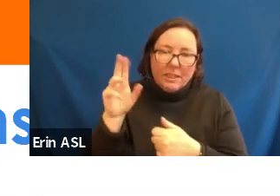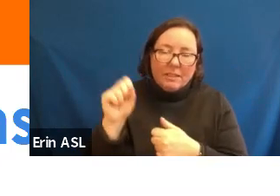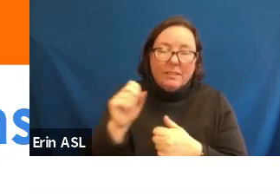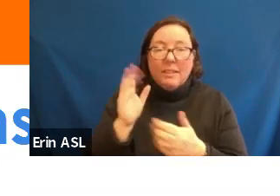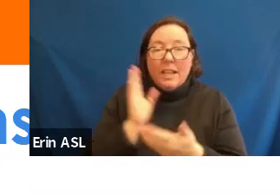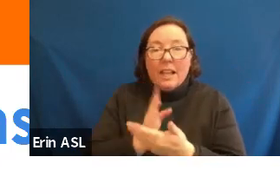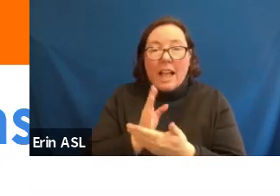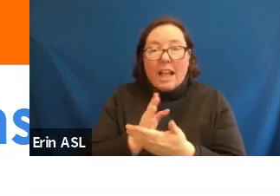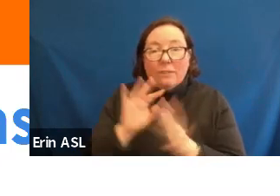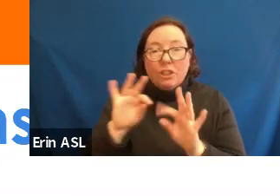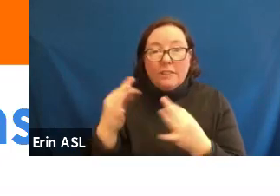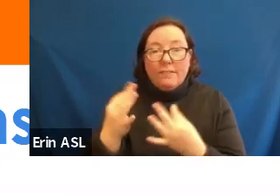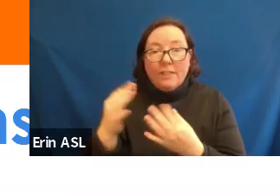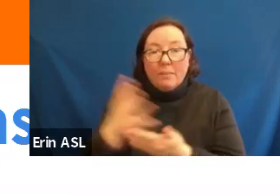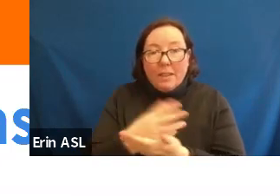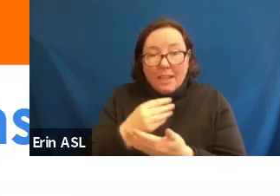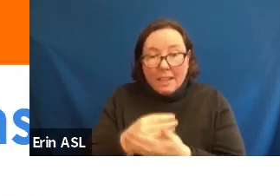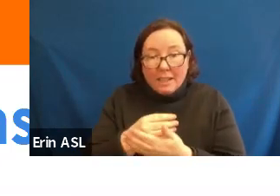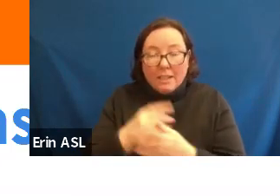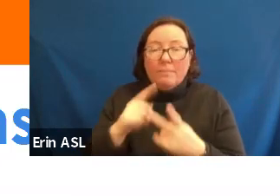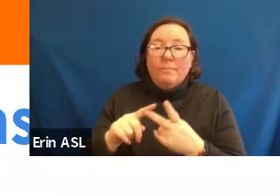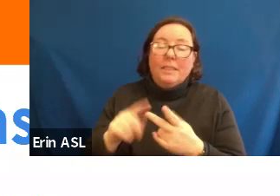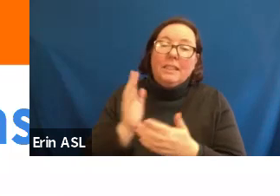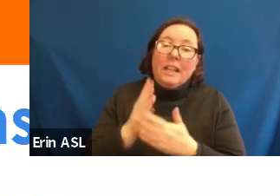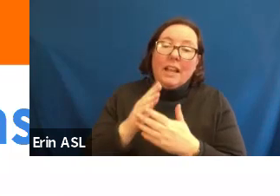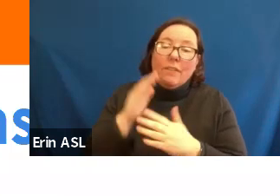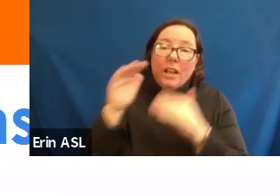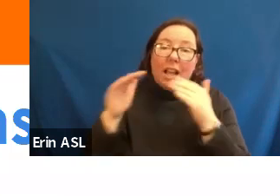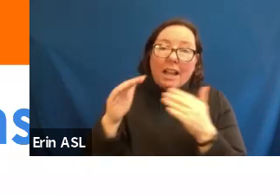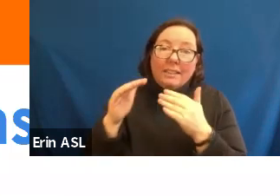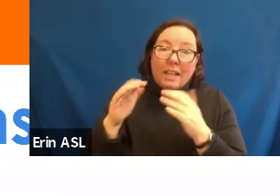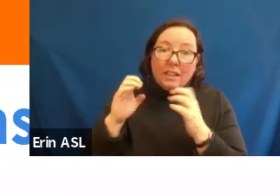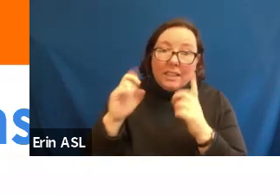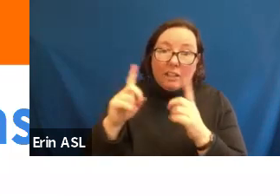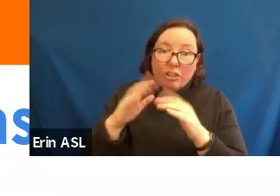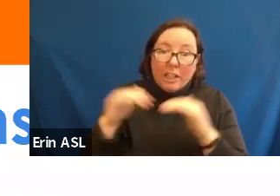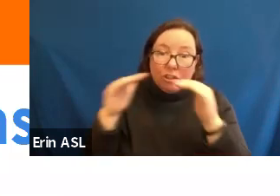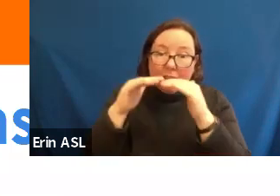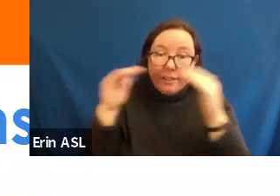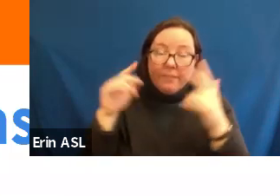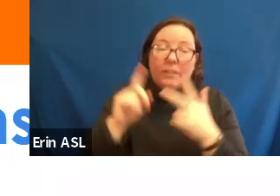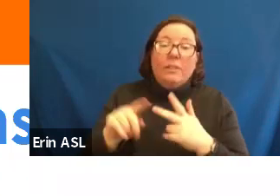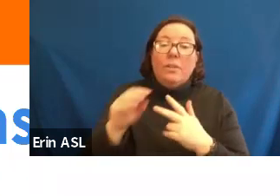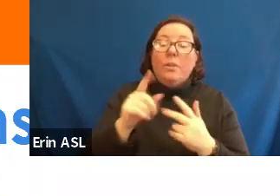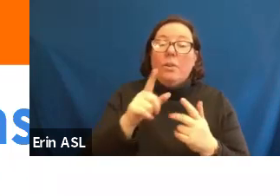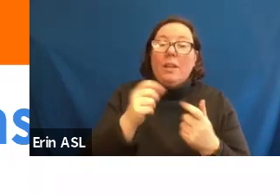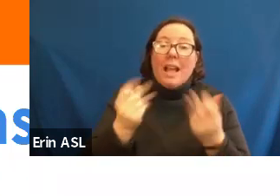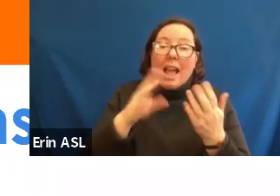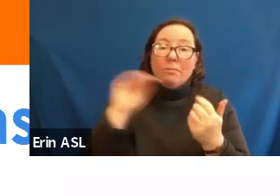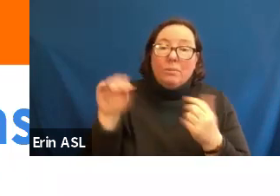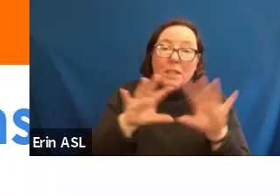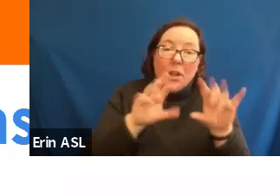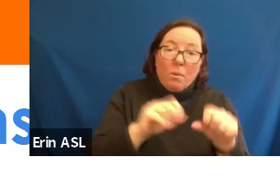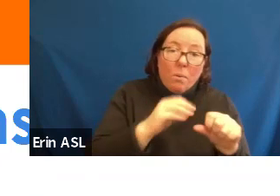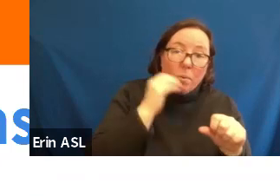income, adult educational attainment, home and ownership rates, the prevalence of single